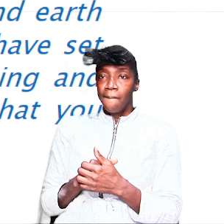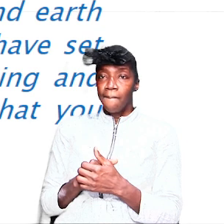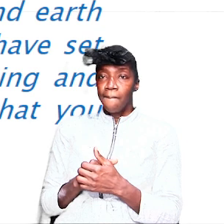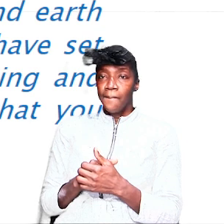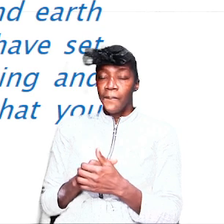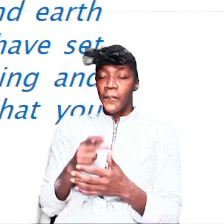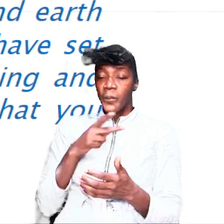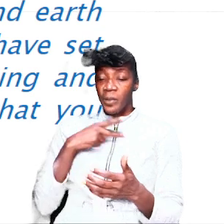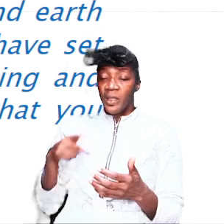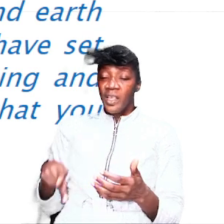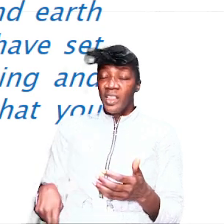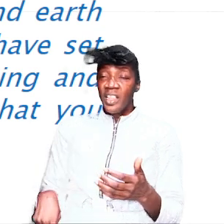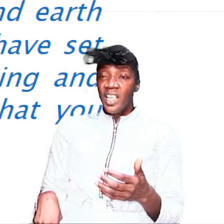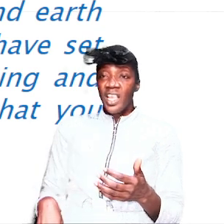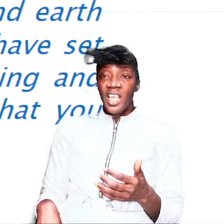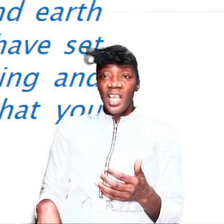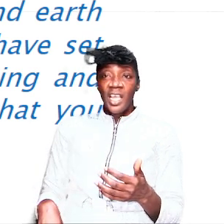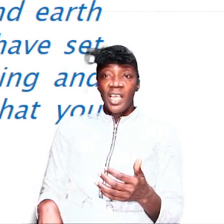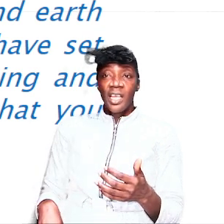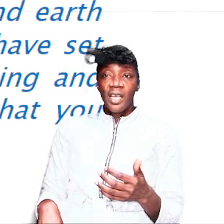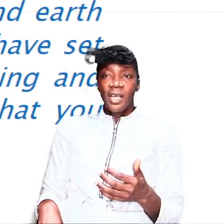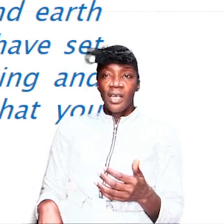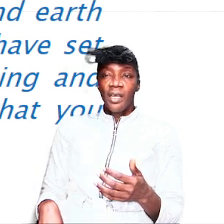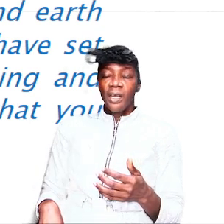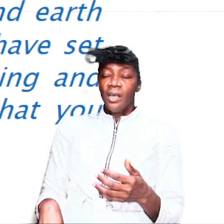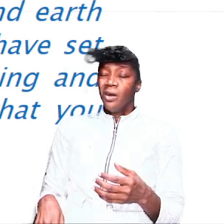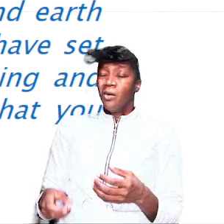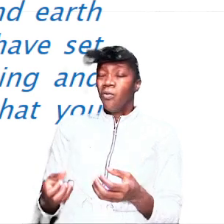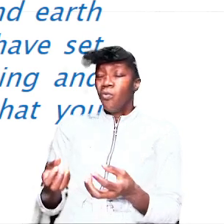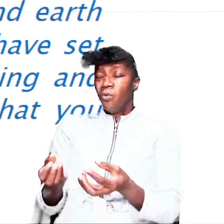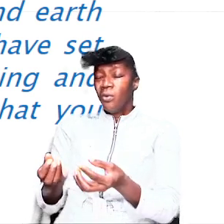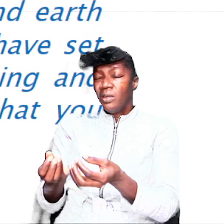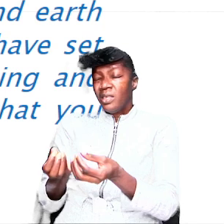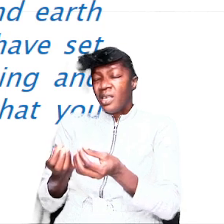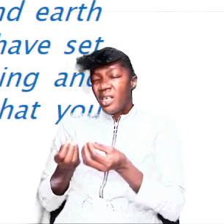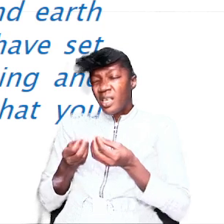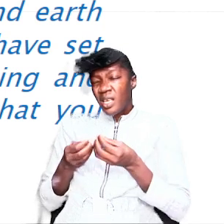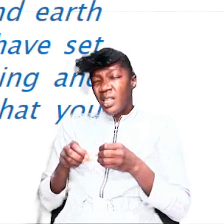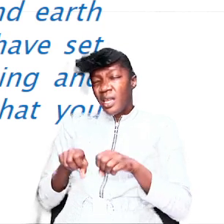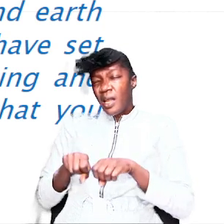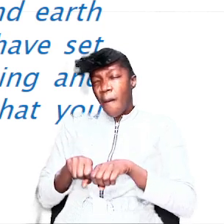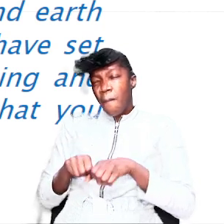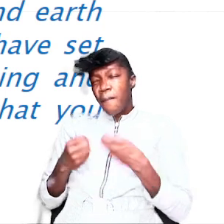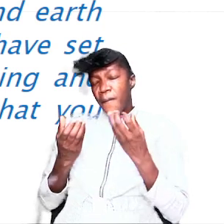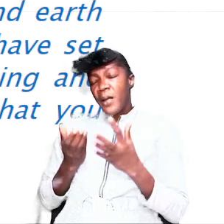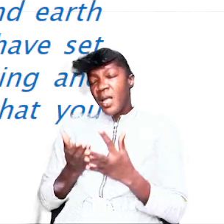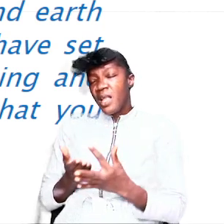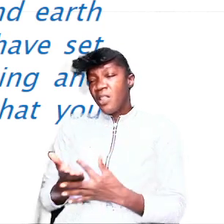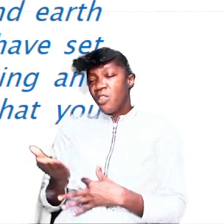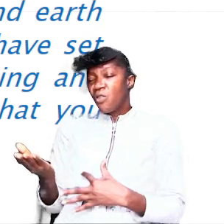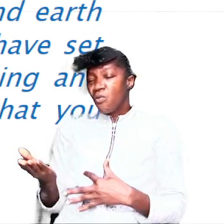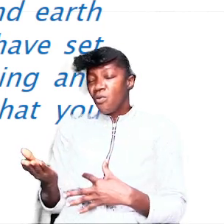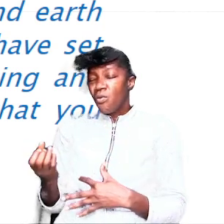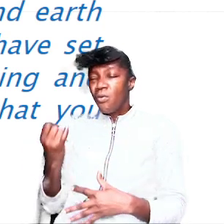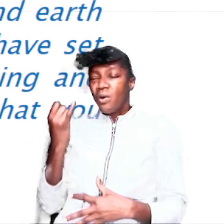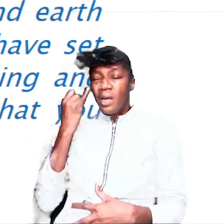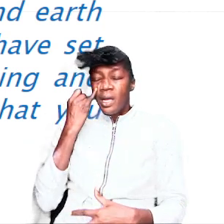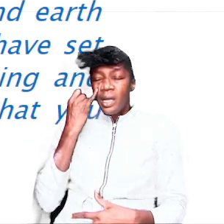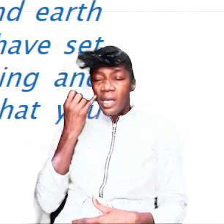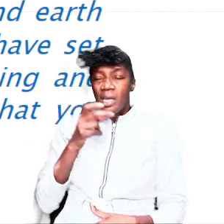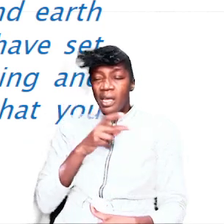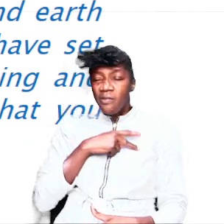the king was on the verge of a breakthrough. If King Saul had kept